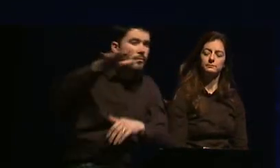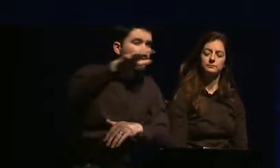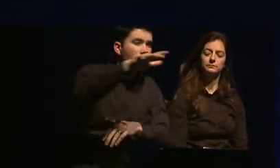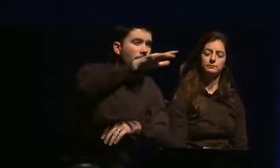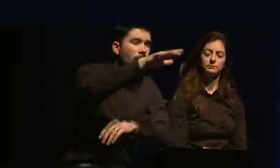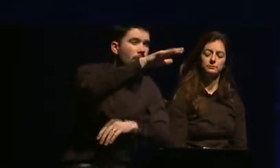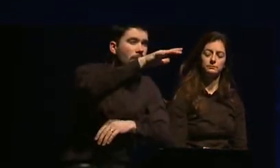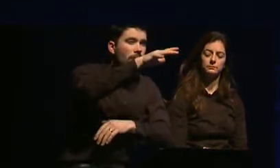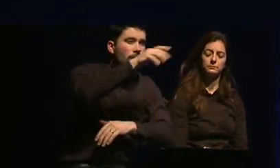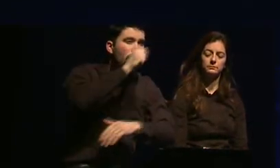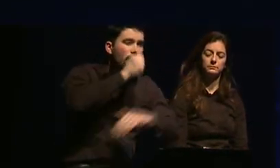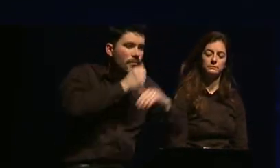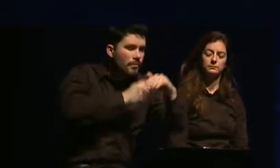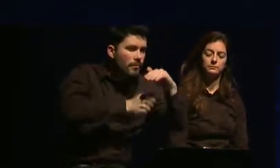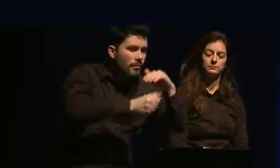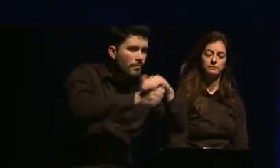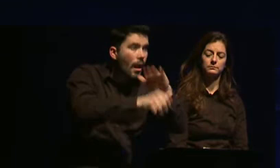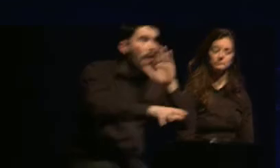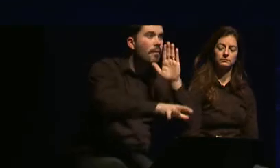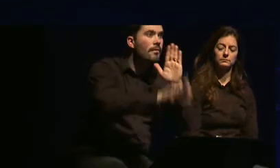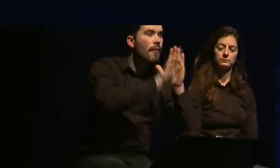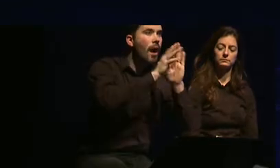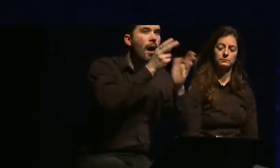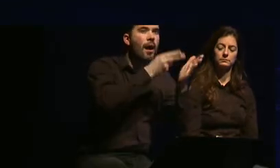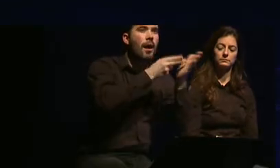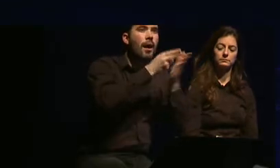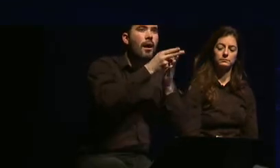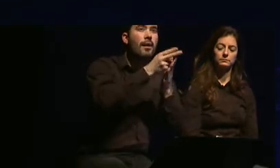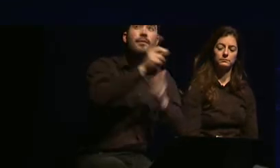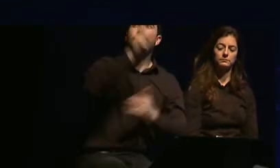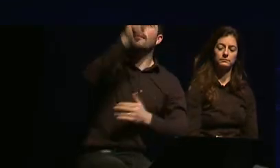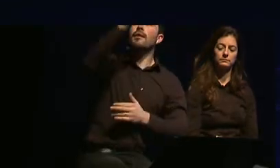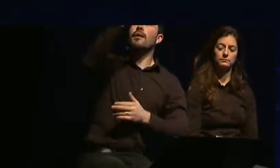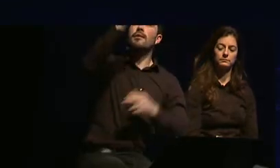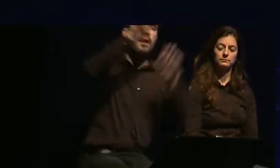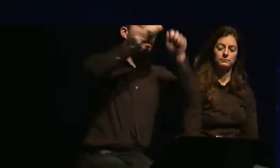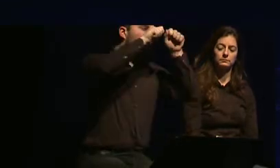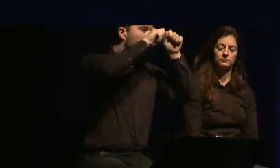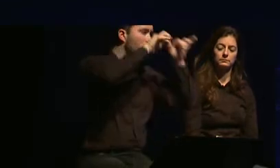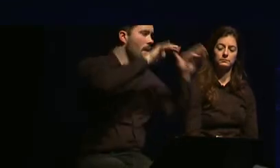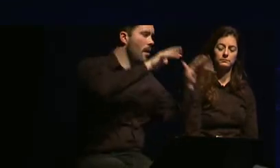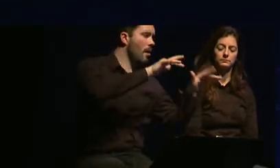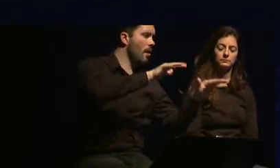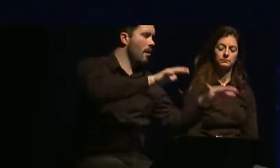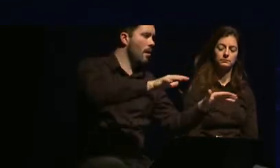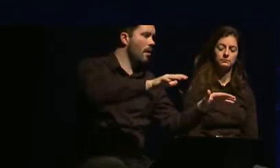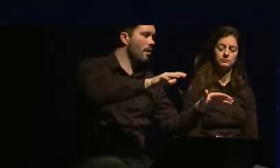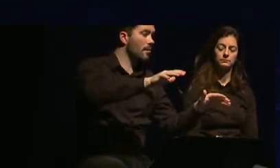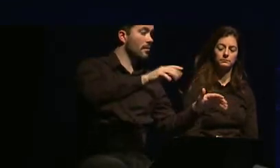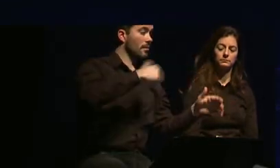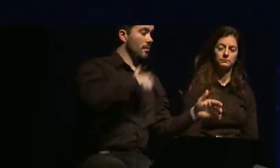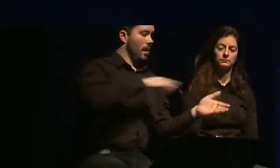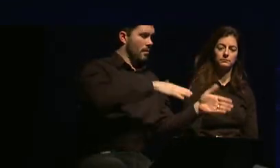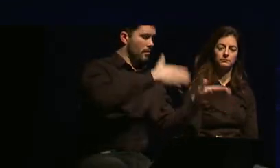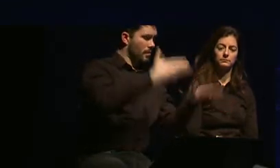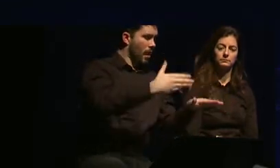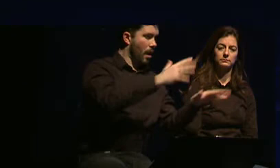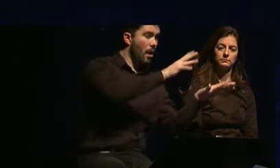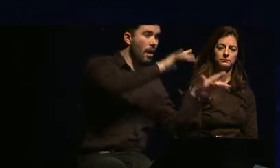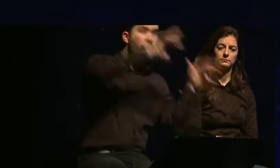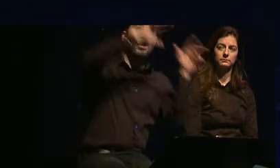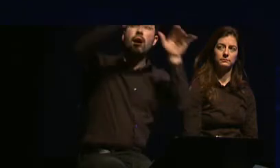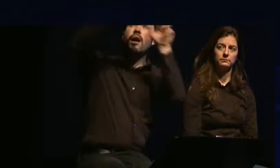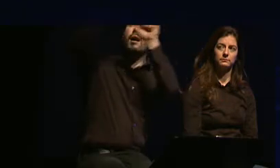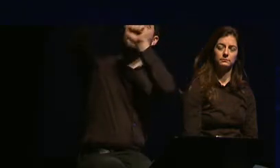book. Allah bless our beautiful lives, from which we will return naked and in no